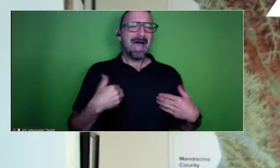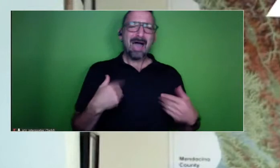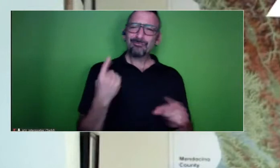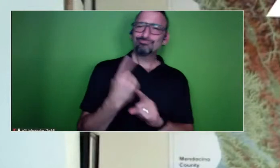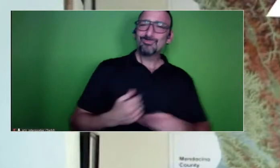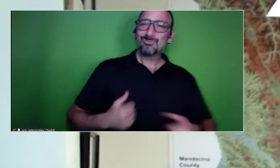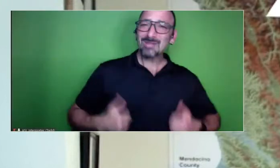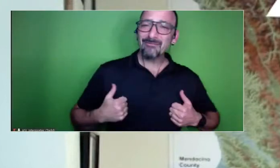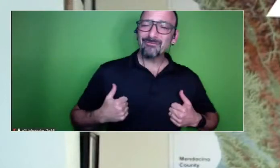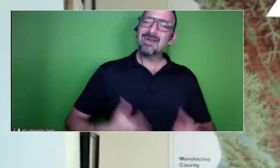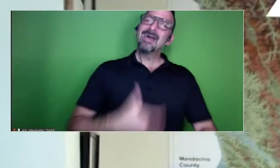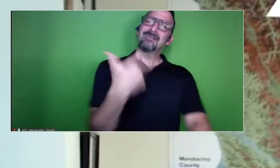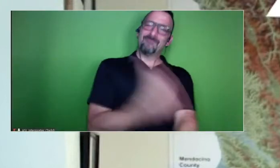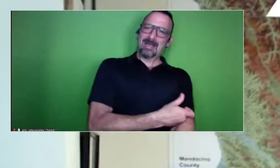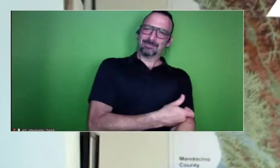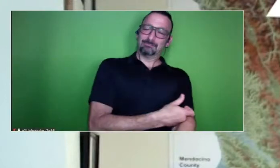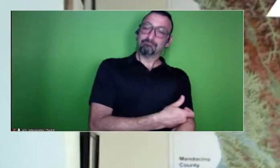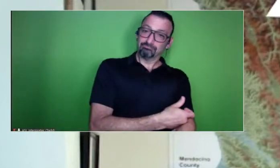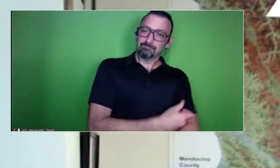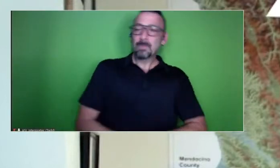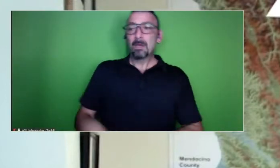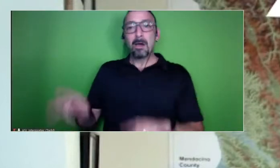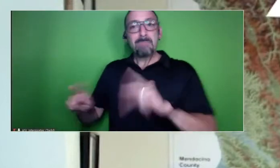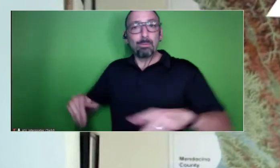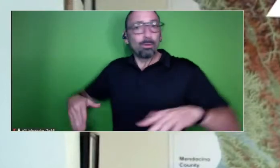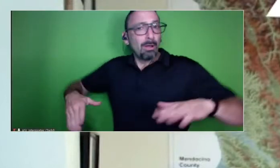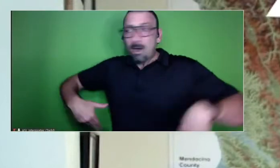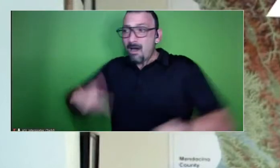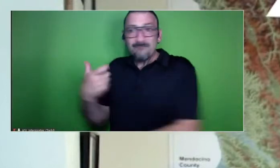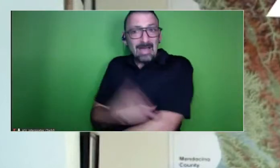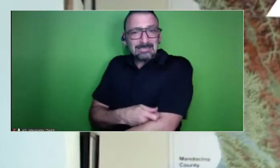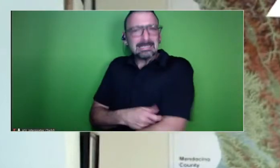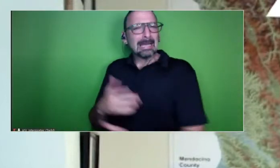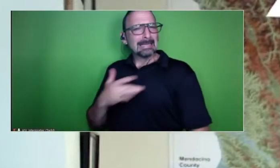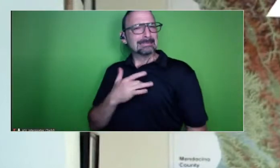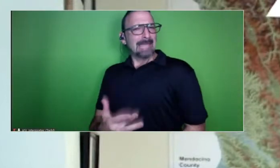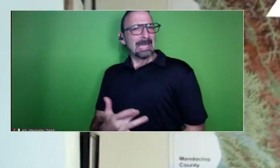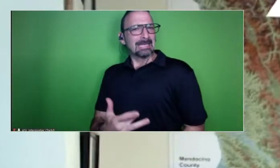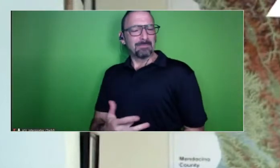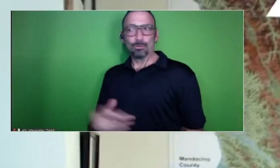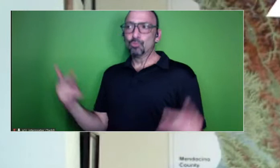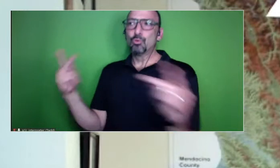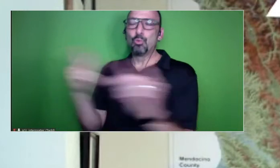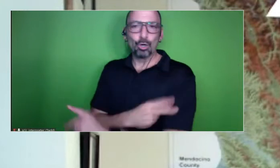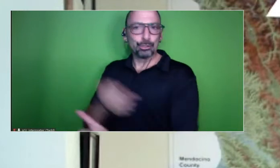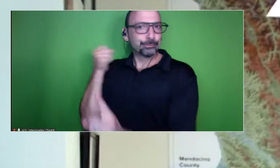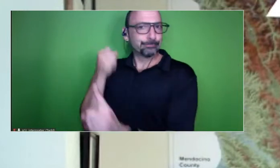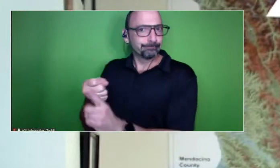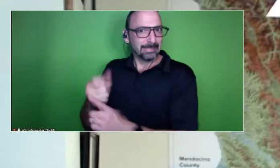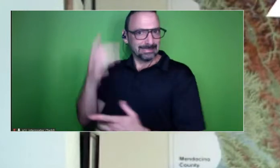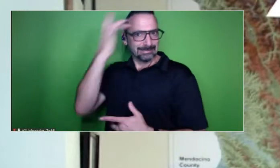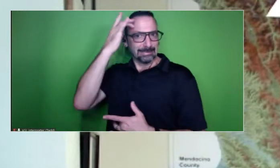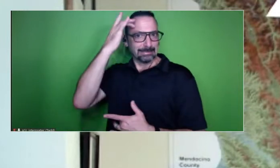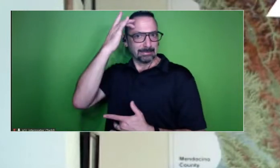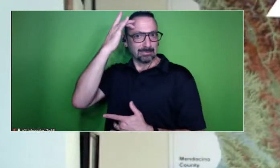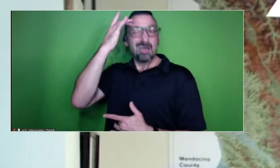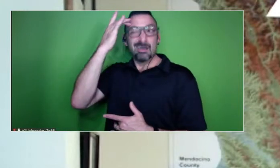vaccinated. Unvaccinated people continue to be 10 or more times more vulnerable to illness, hospitalization, and